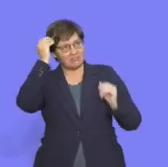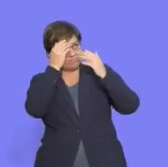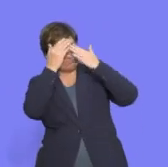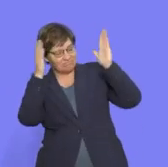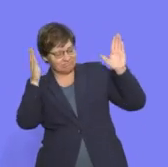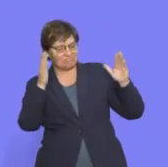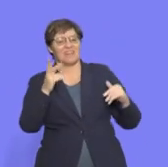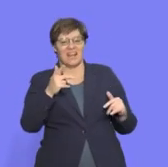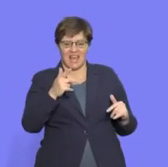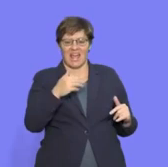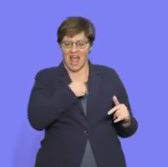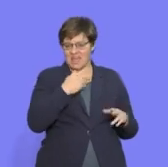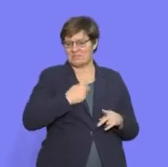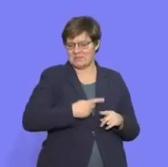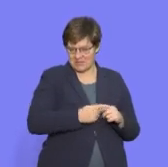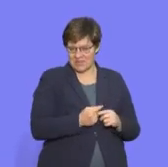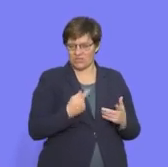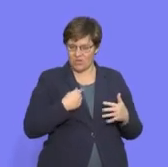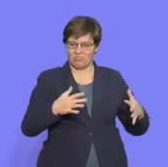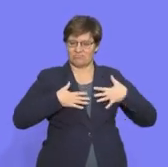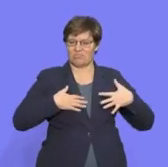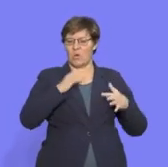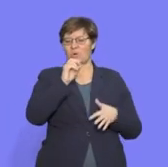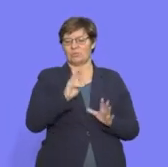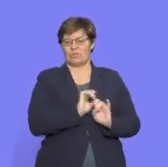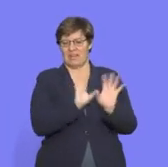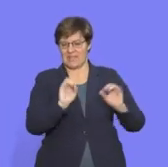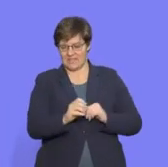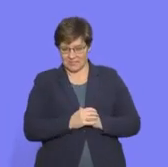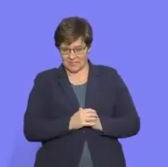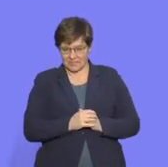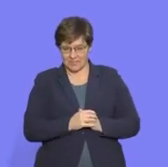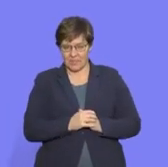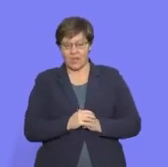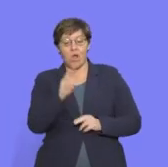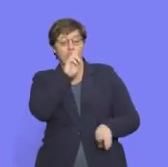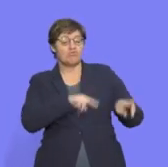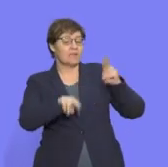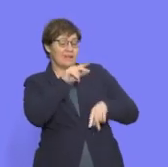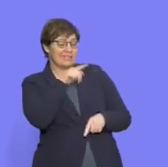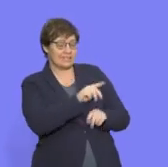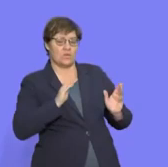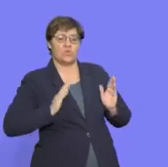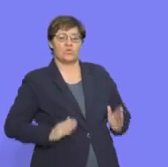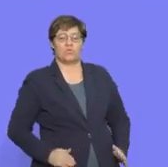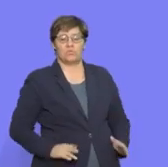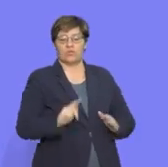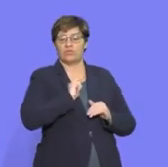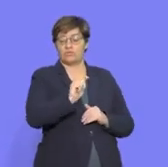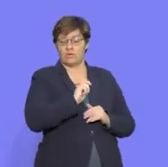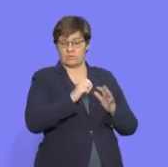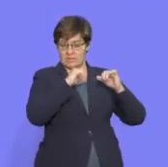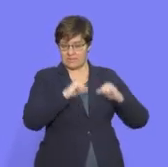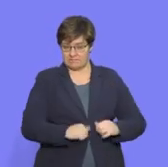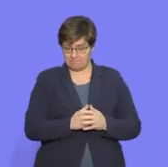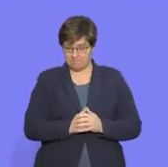the heartbeat going, clear all the mind, and get the oxygen going. Remember, we're looking at revision of the human